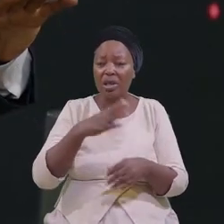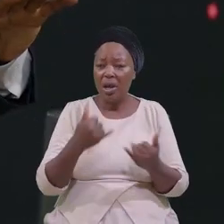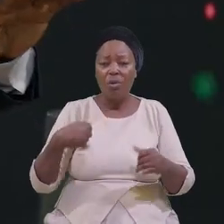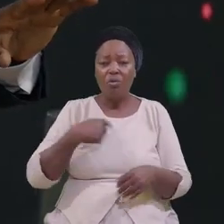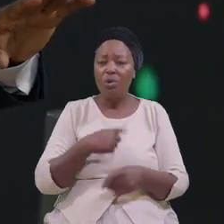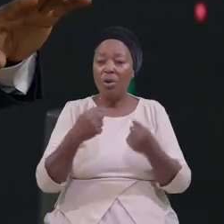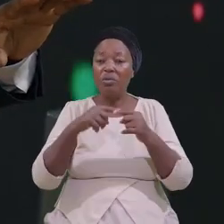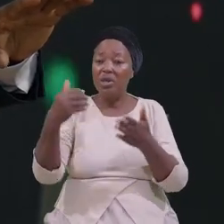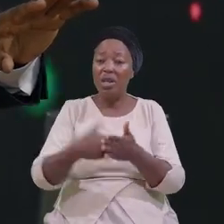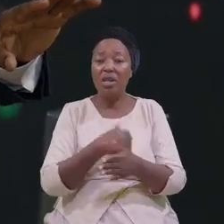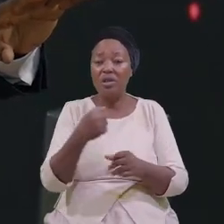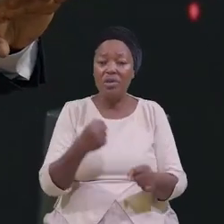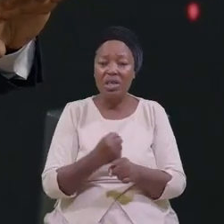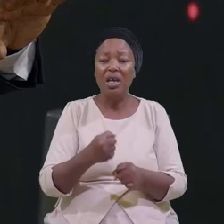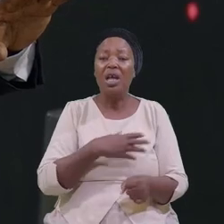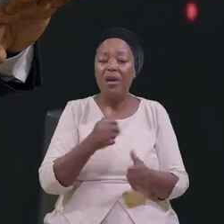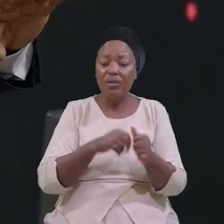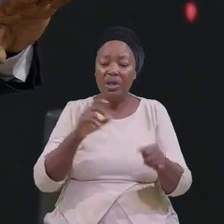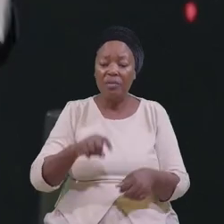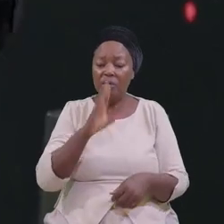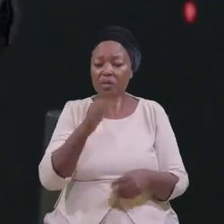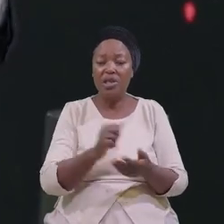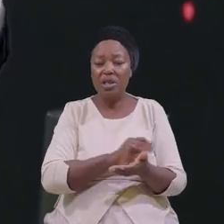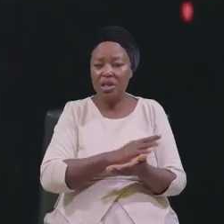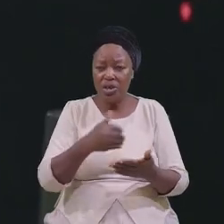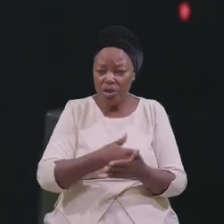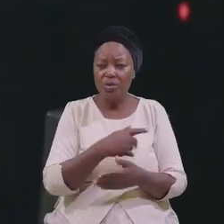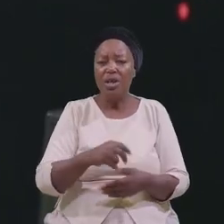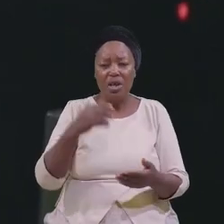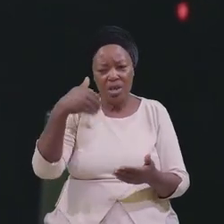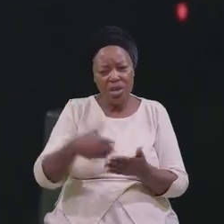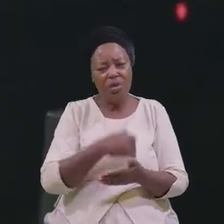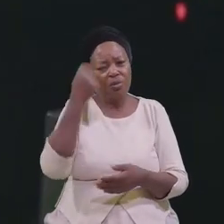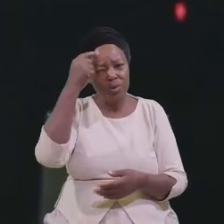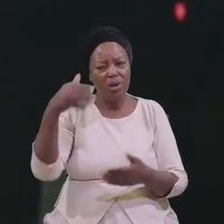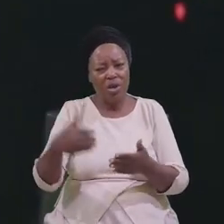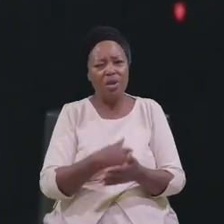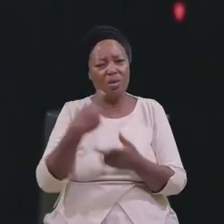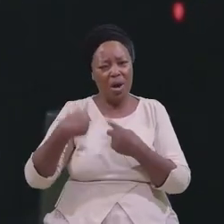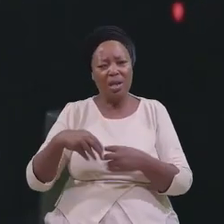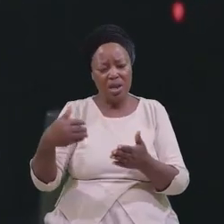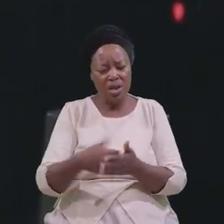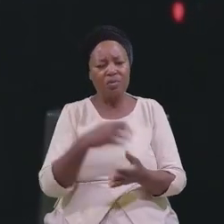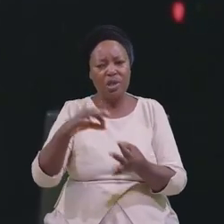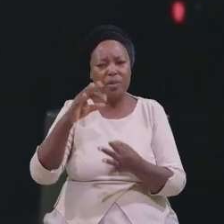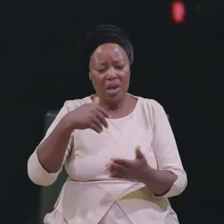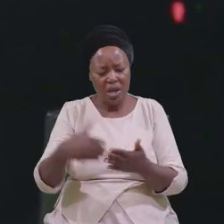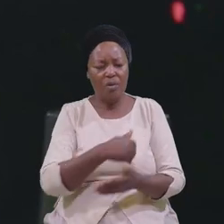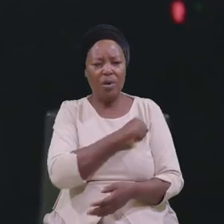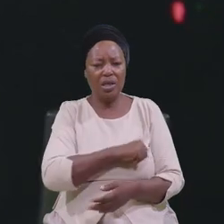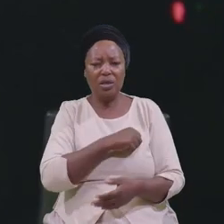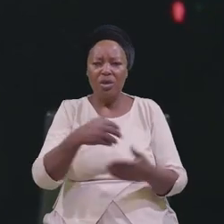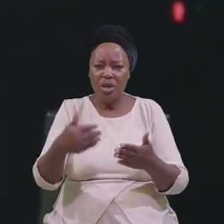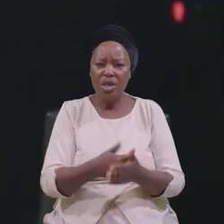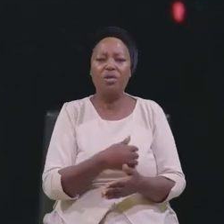be new. New thoughts, and new heart, and new spirit, and new attitude, and new